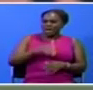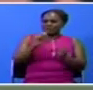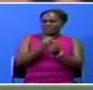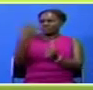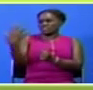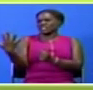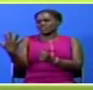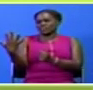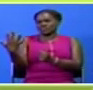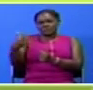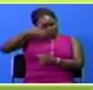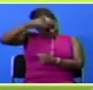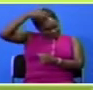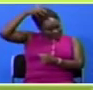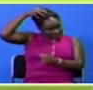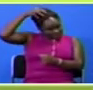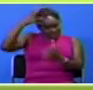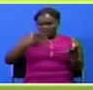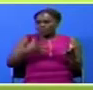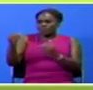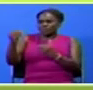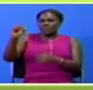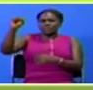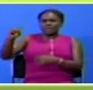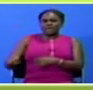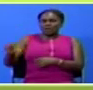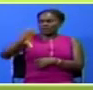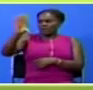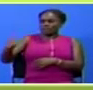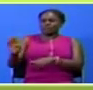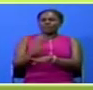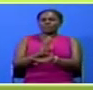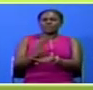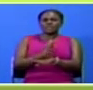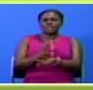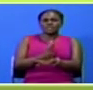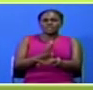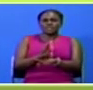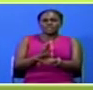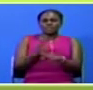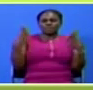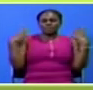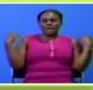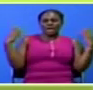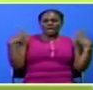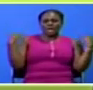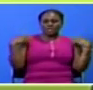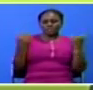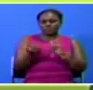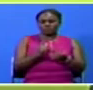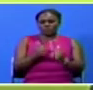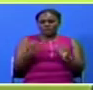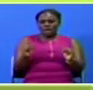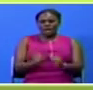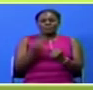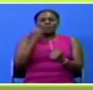he belongs. The Simbas are off to South Africa ahead of a busy schedule comprising of build-up matches and test matches to be played at